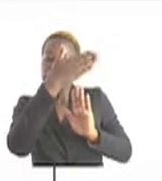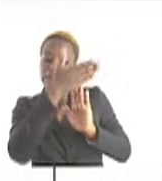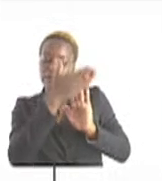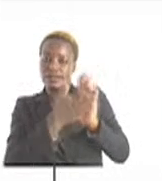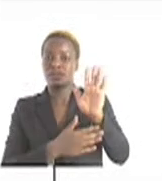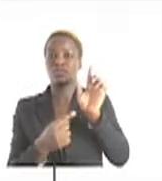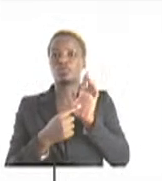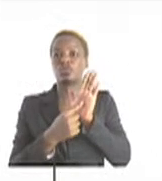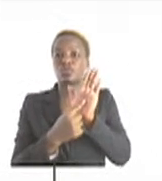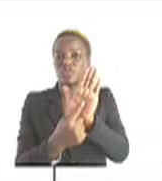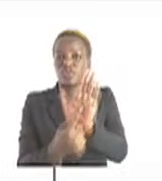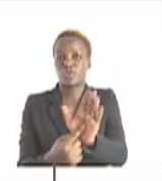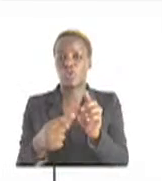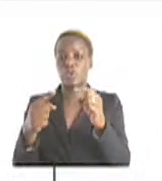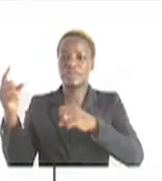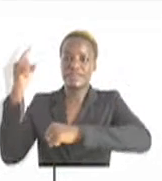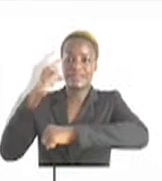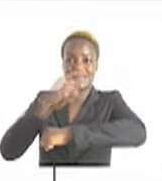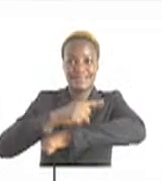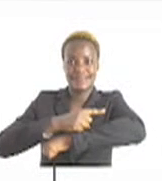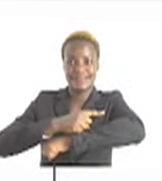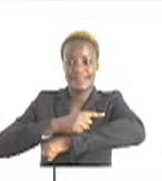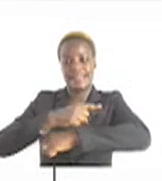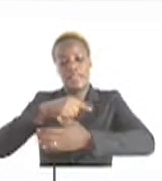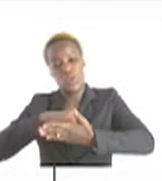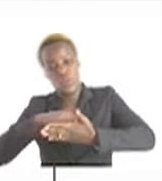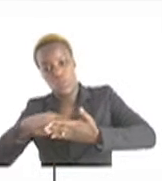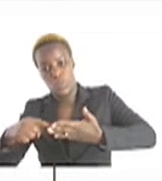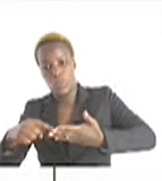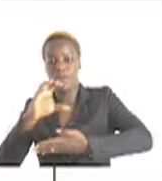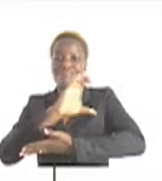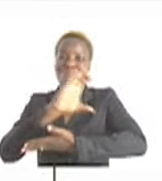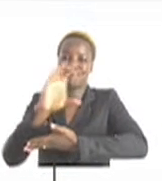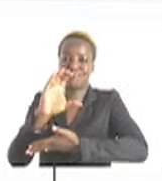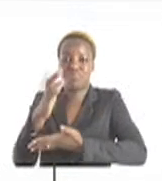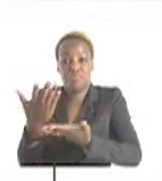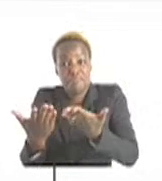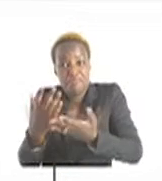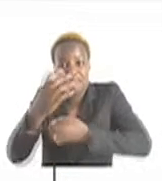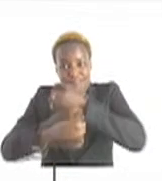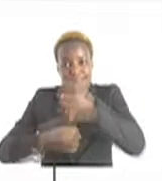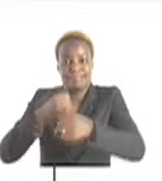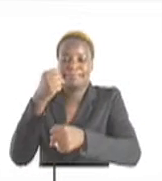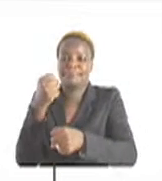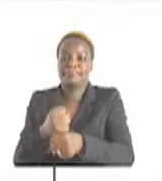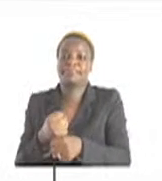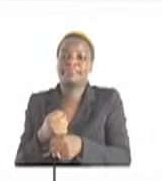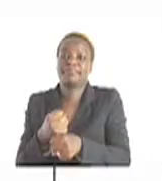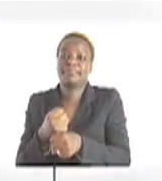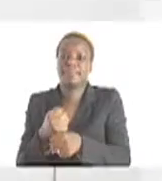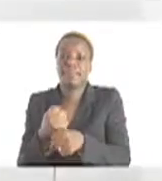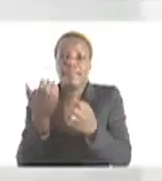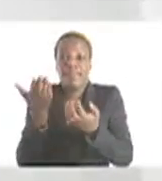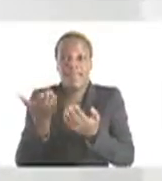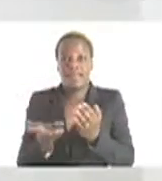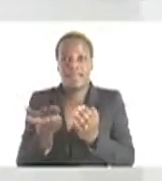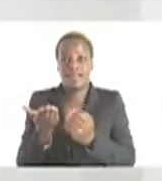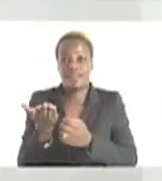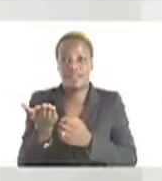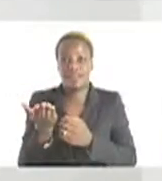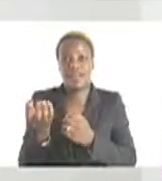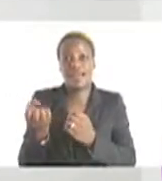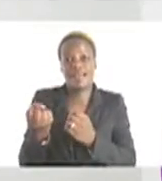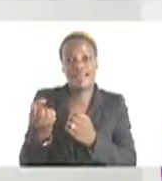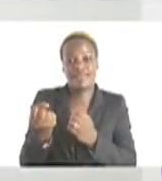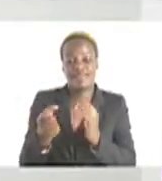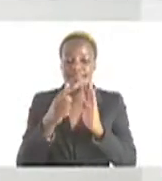that shows the days, weeks, months of the year. And now here I have